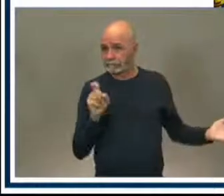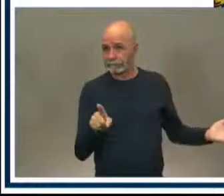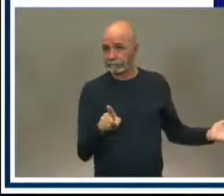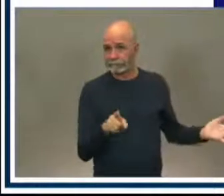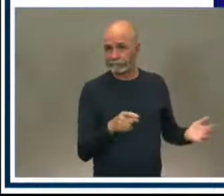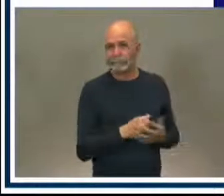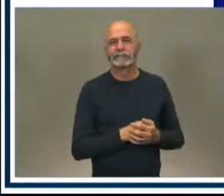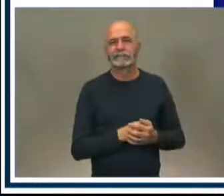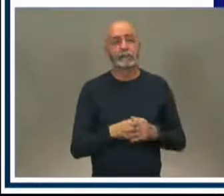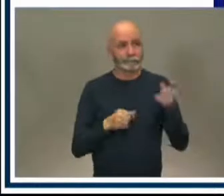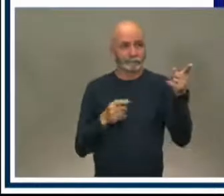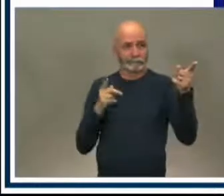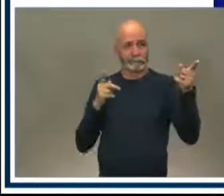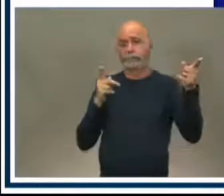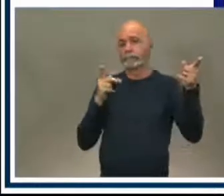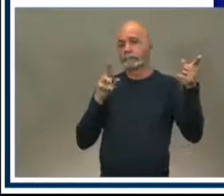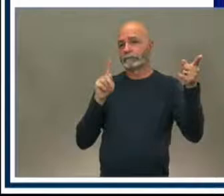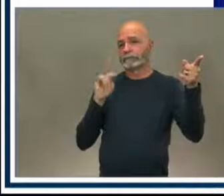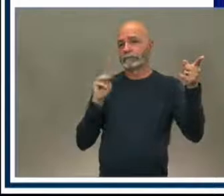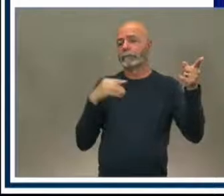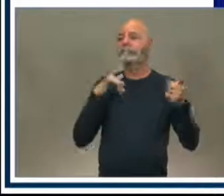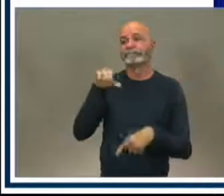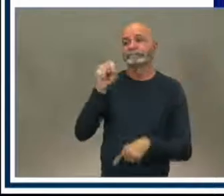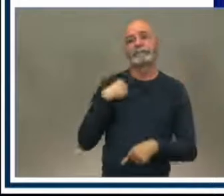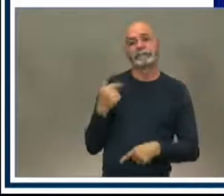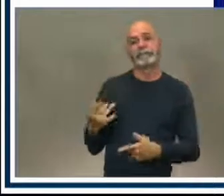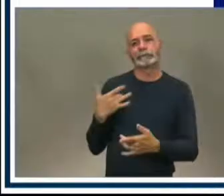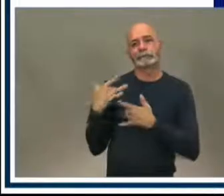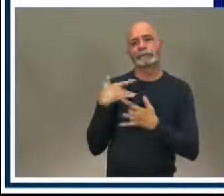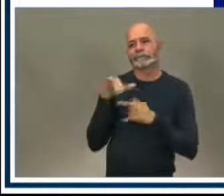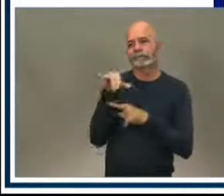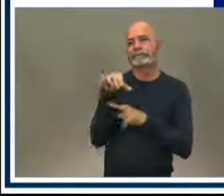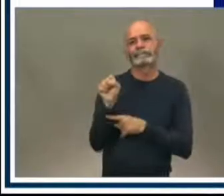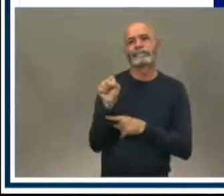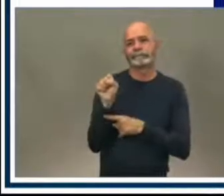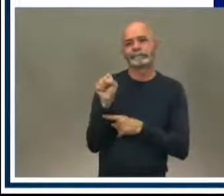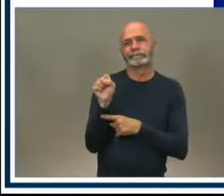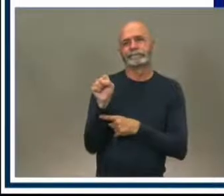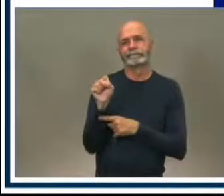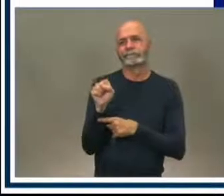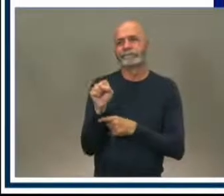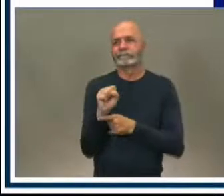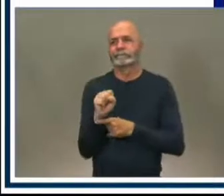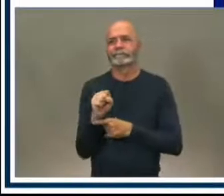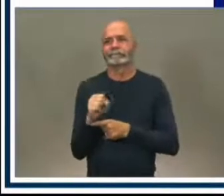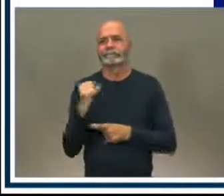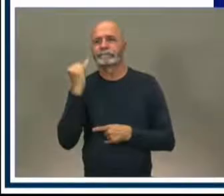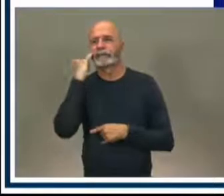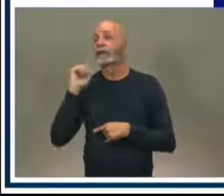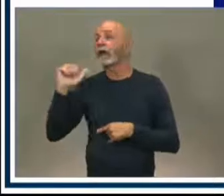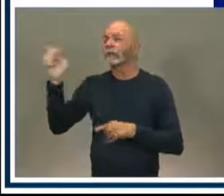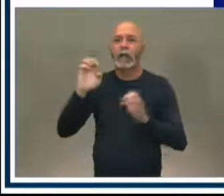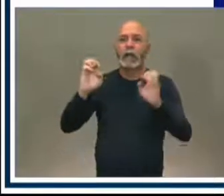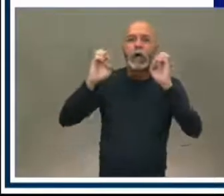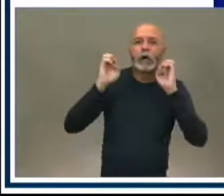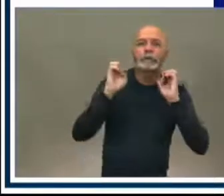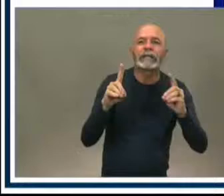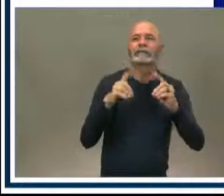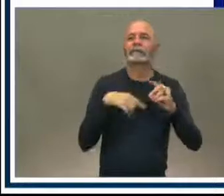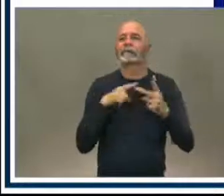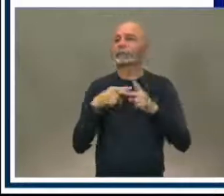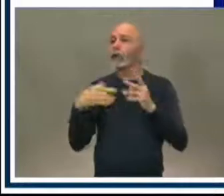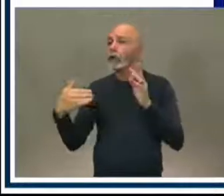I mean, we don't want to lose anyone working in healthcare, education, or any other sectors, but the mandate